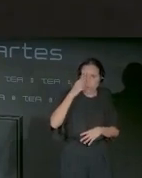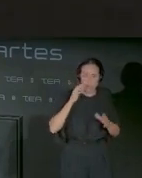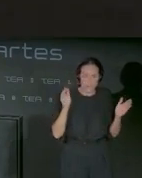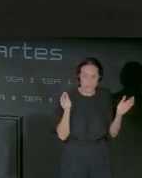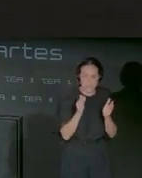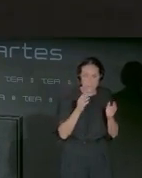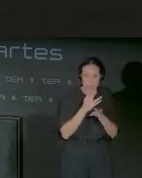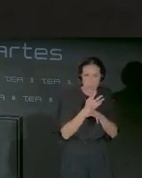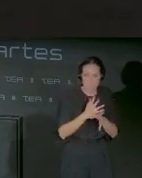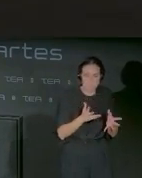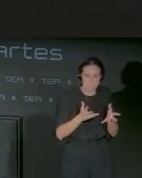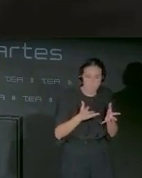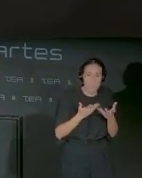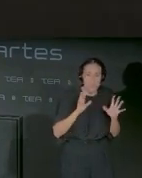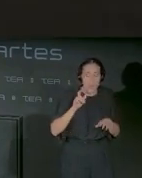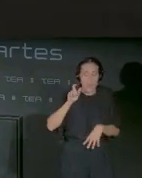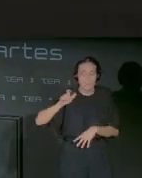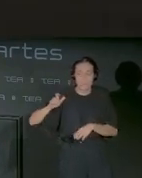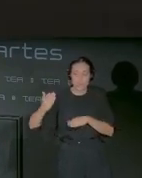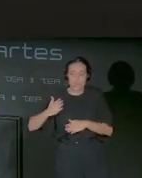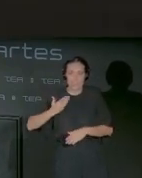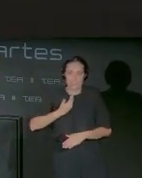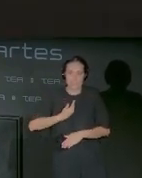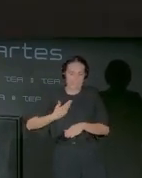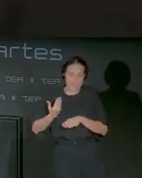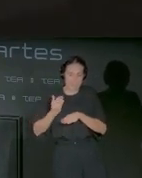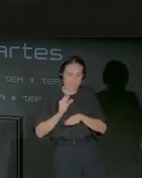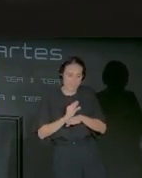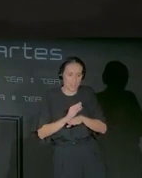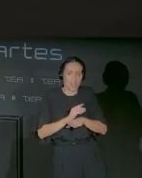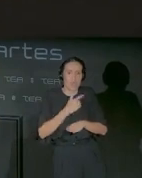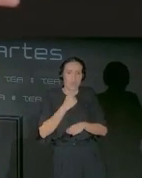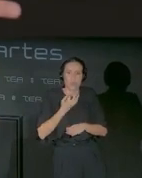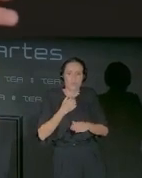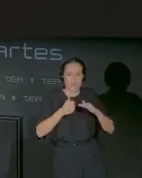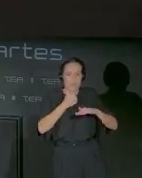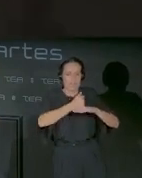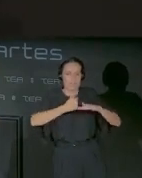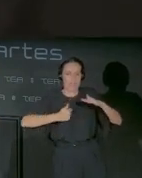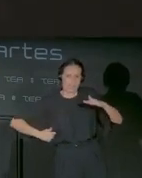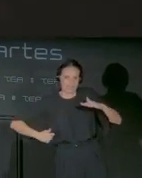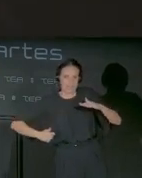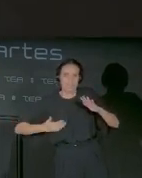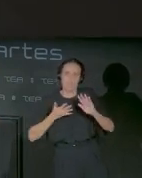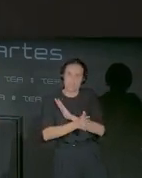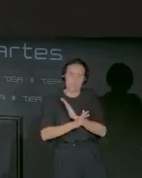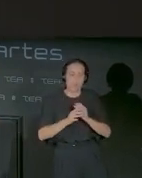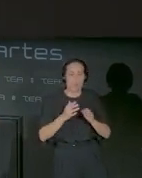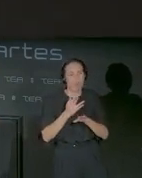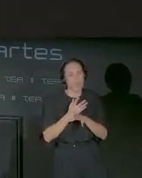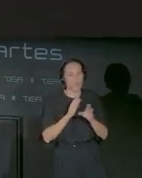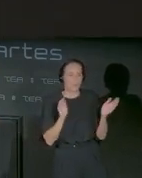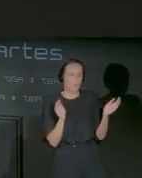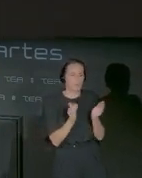in scalability. So they're not really interested in those games, unfortunately, but that's where we can come in and where we should come in as Europe as